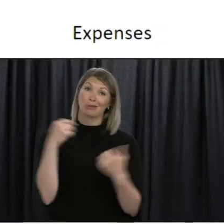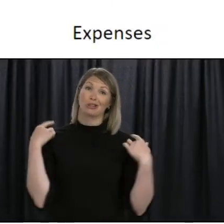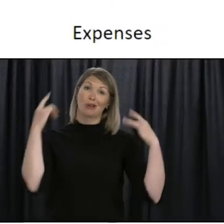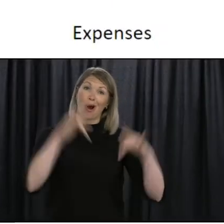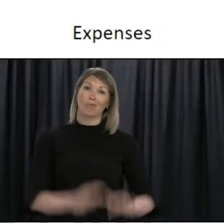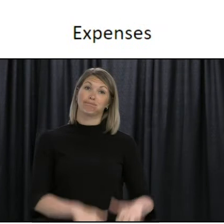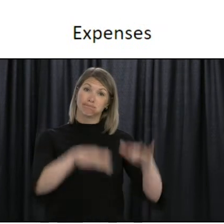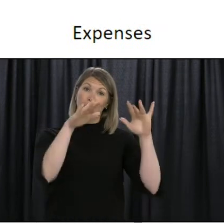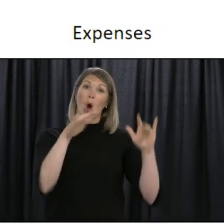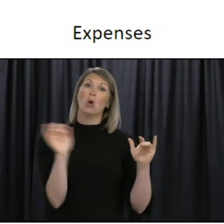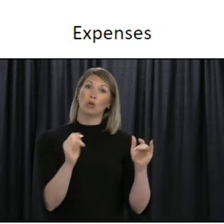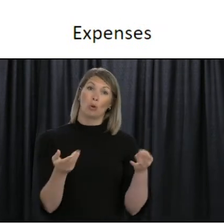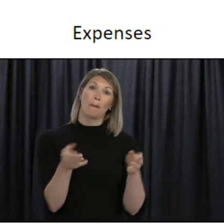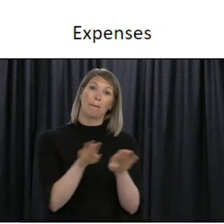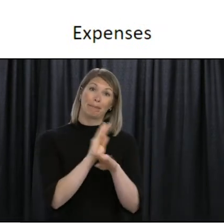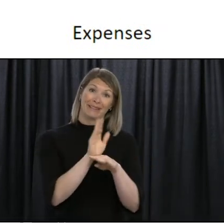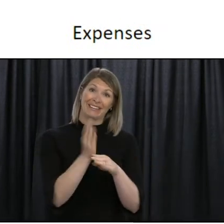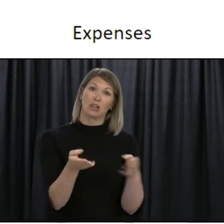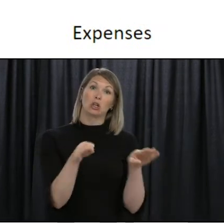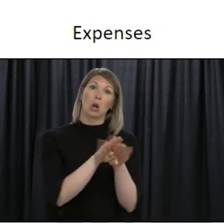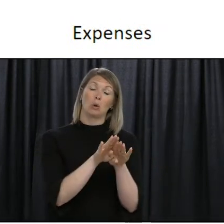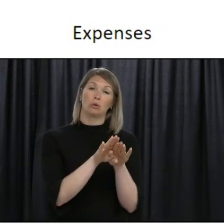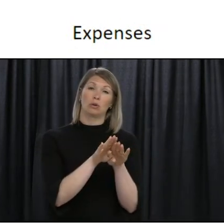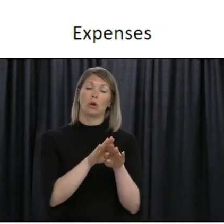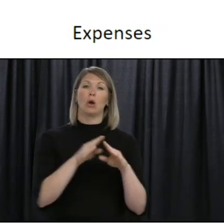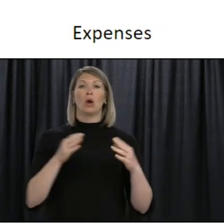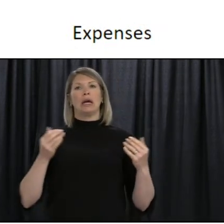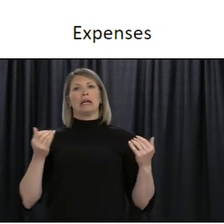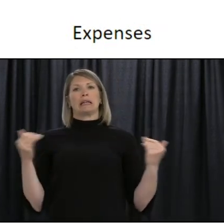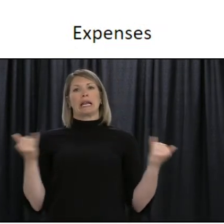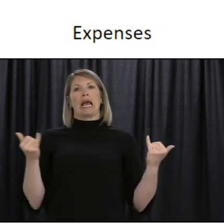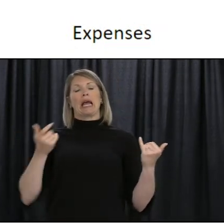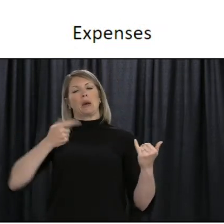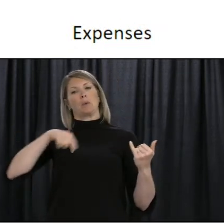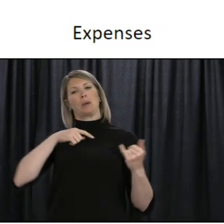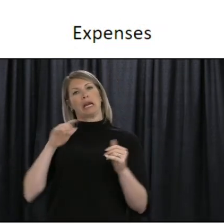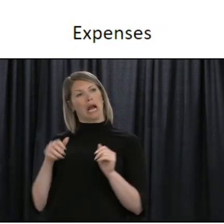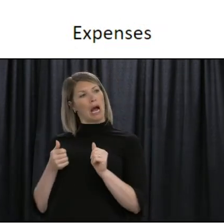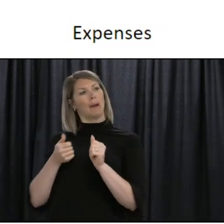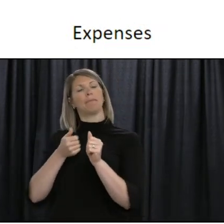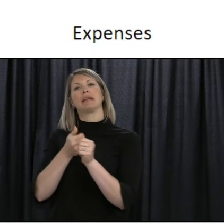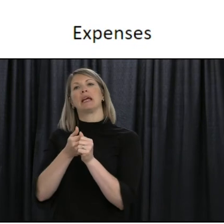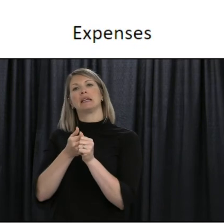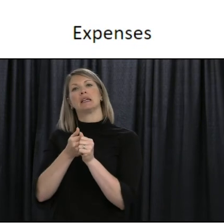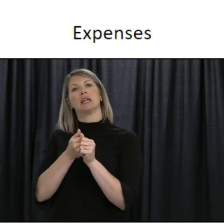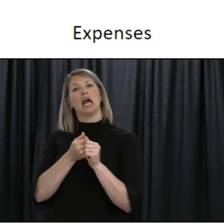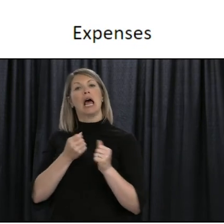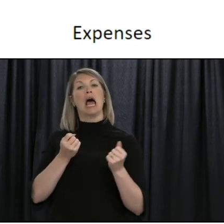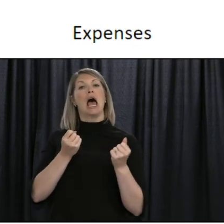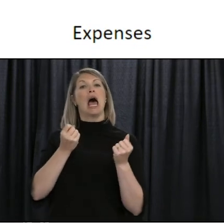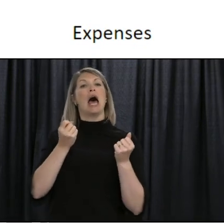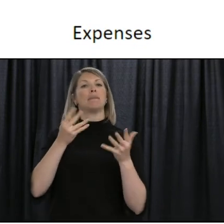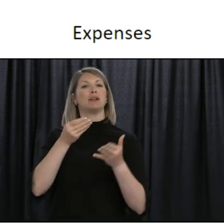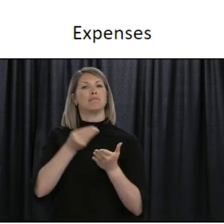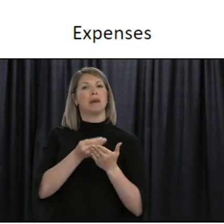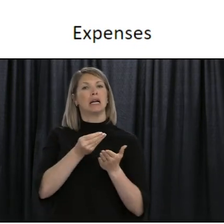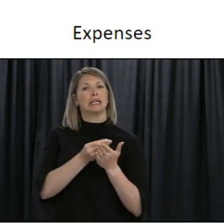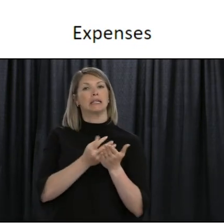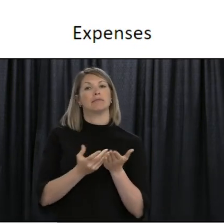As a result, today we are revising our projected surplus for 2019-20